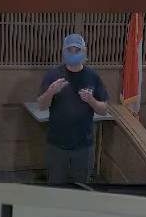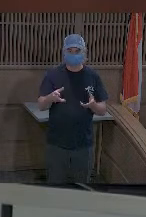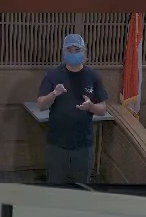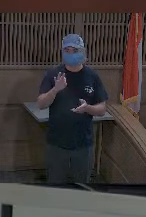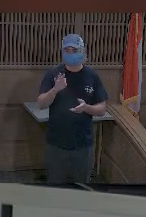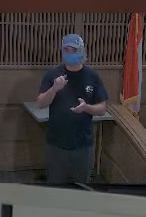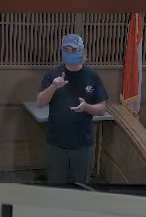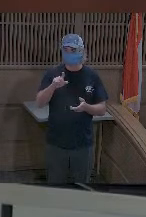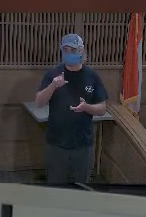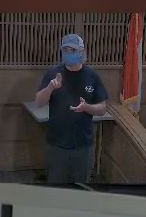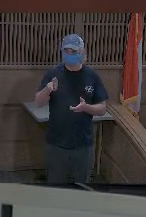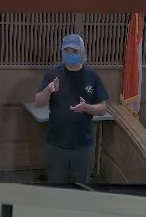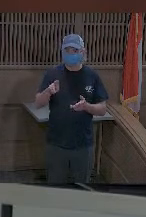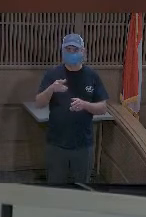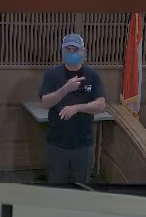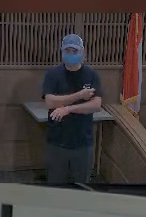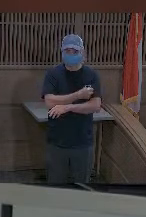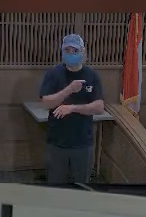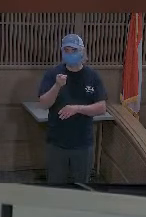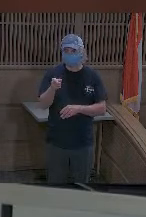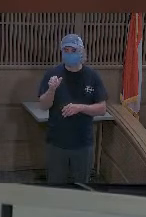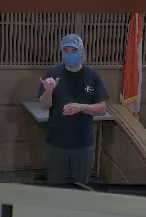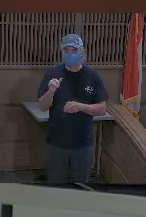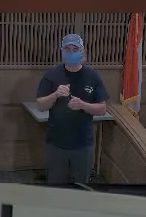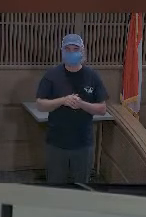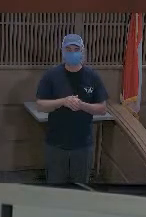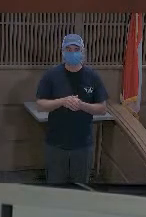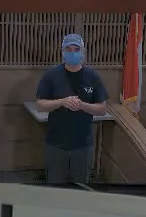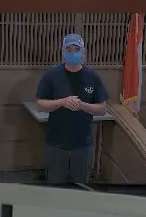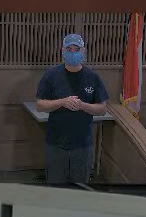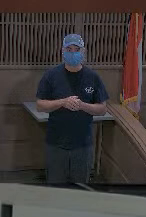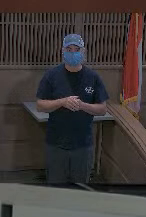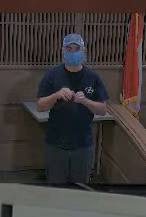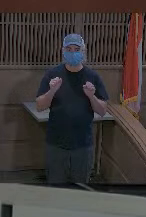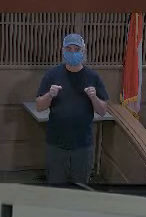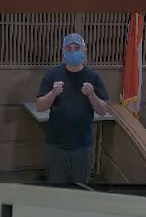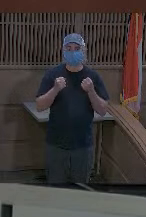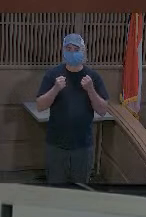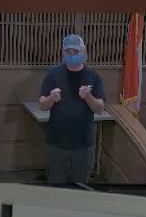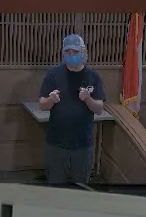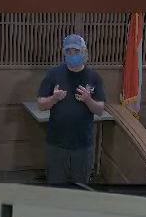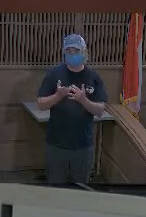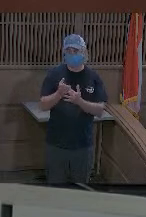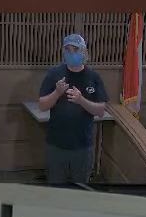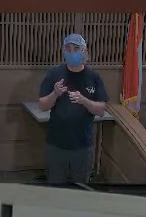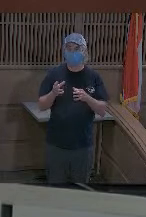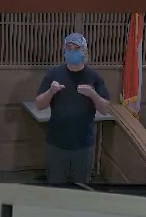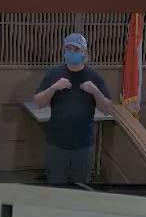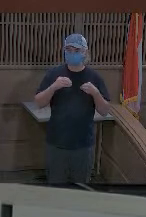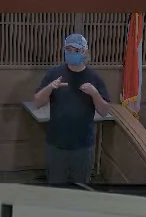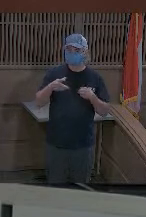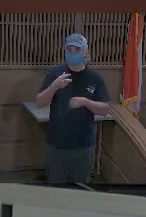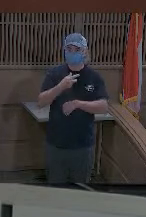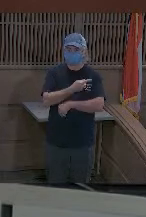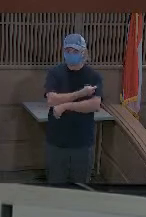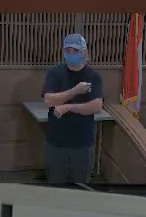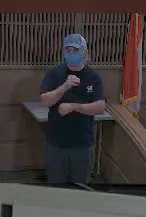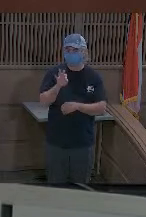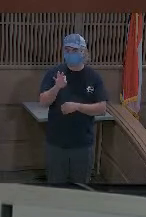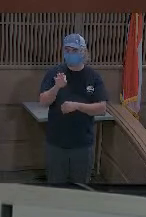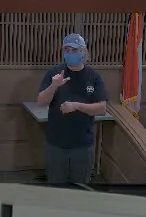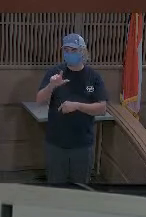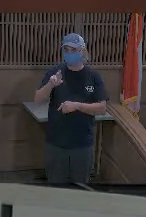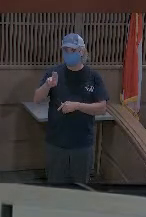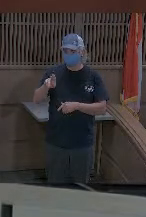V101.7 will broadcast live so women can tune in radios to the station as they do the drive-through, or you can listen from wherever you are to hear important health information